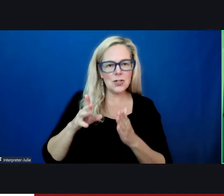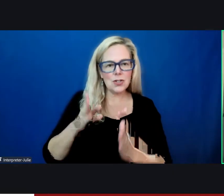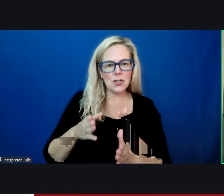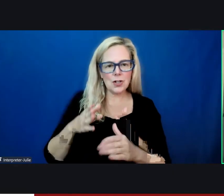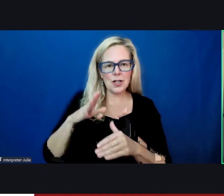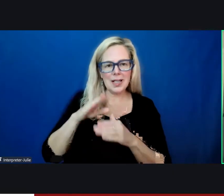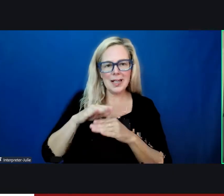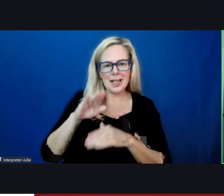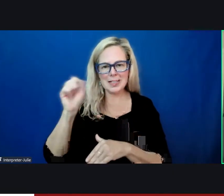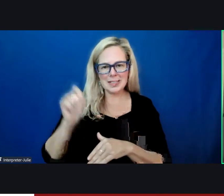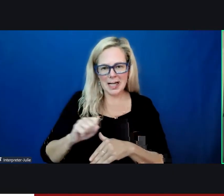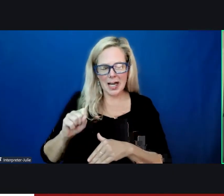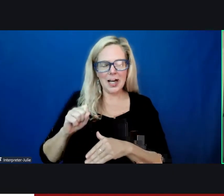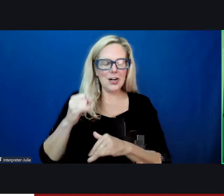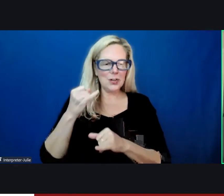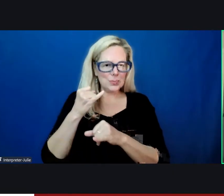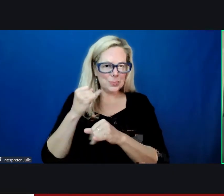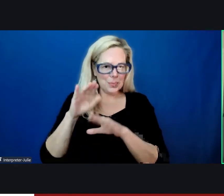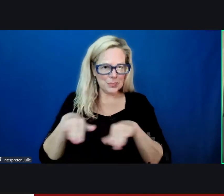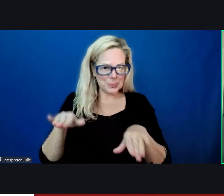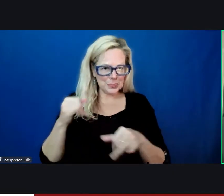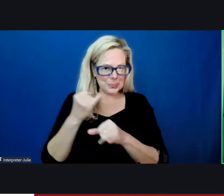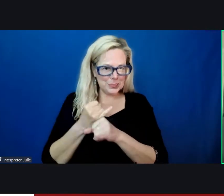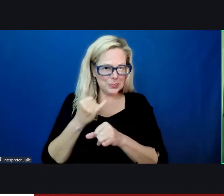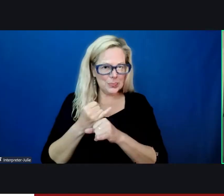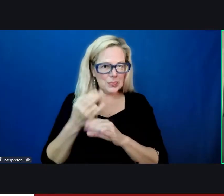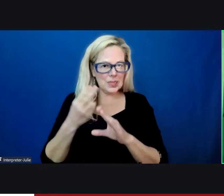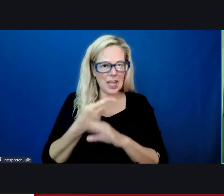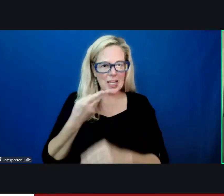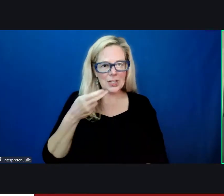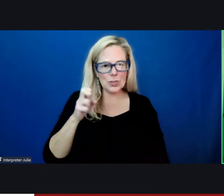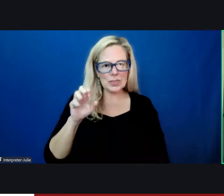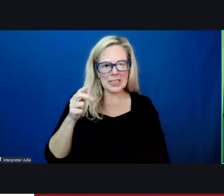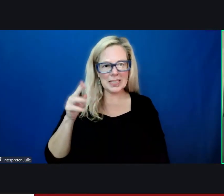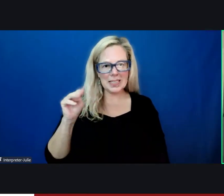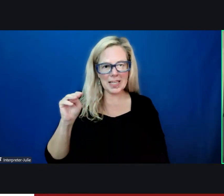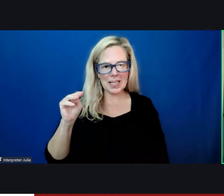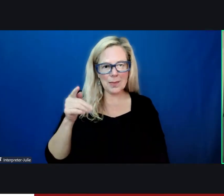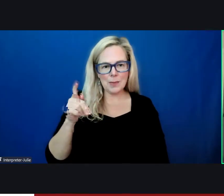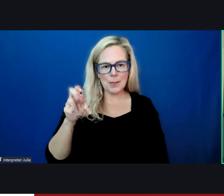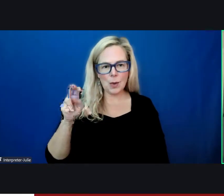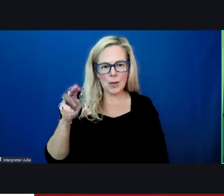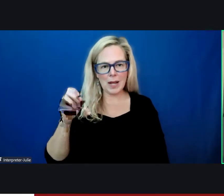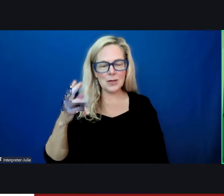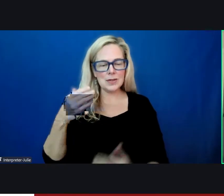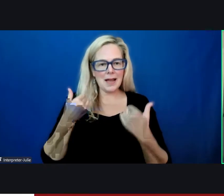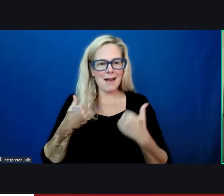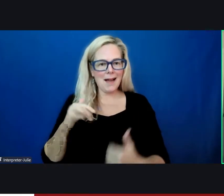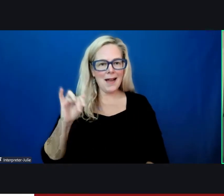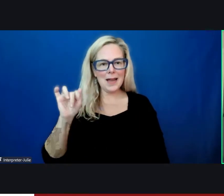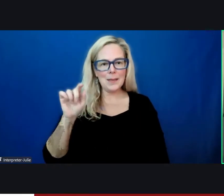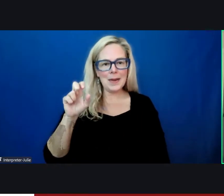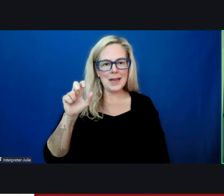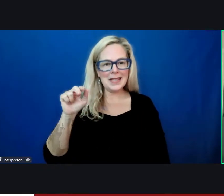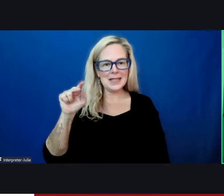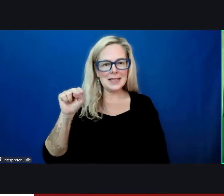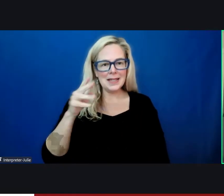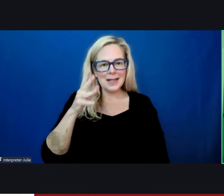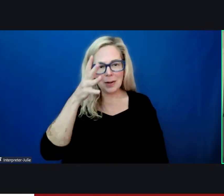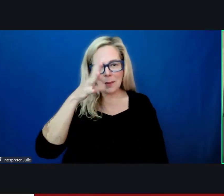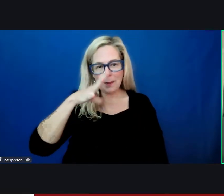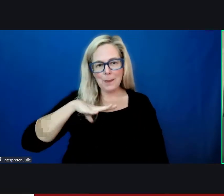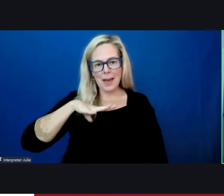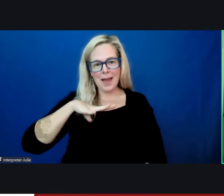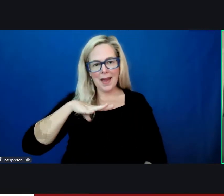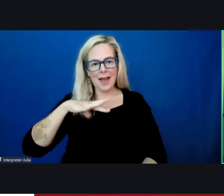I use he, him pronouns. I am an Indian man in his early 40s. I have